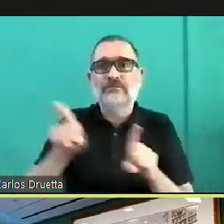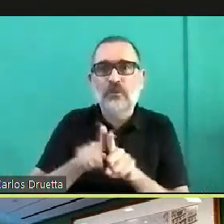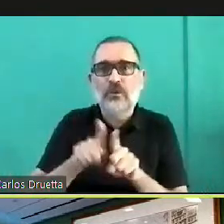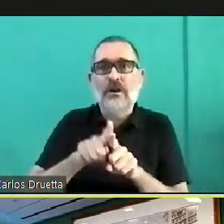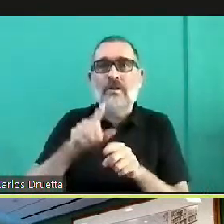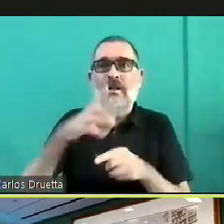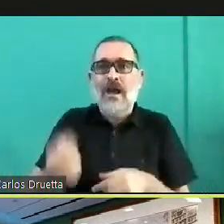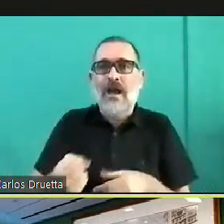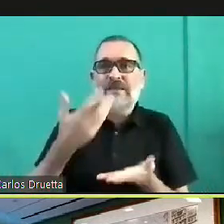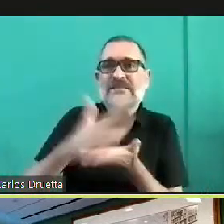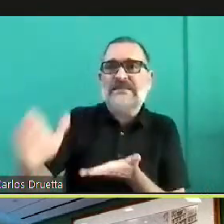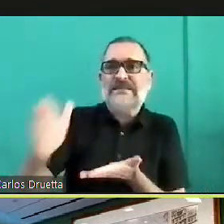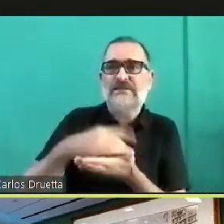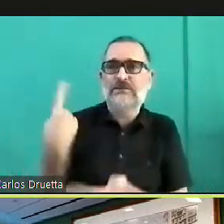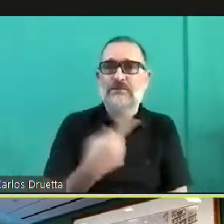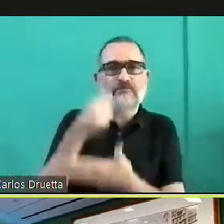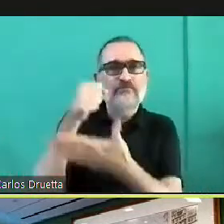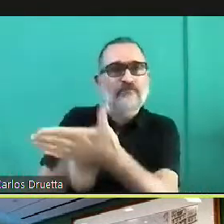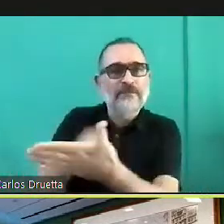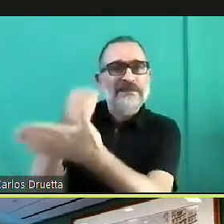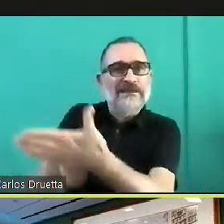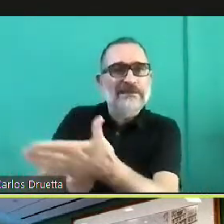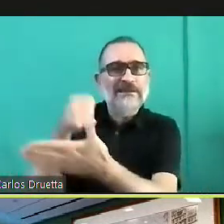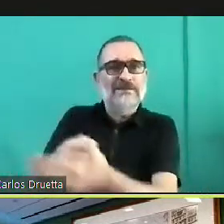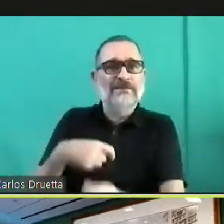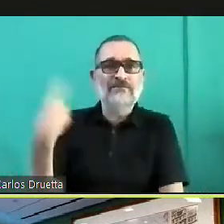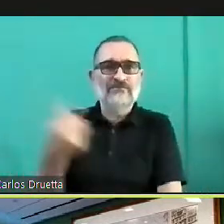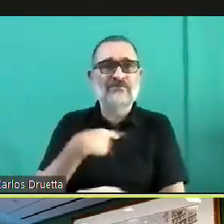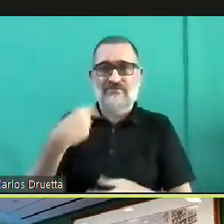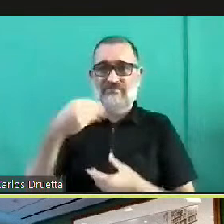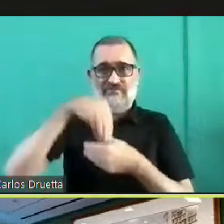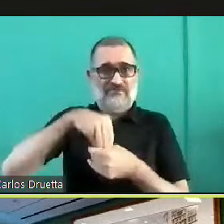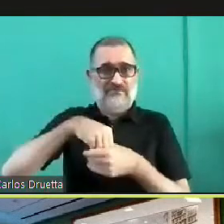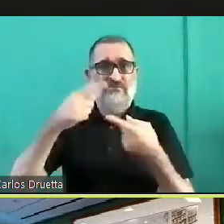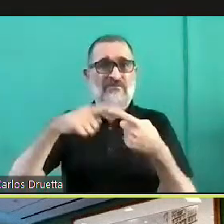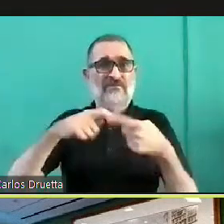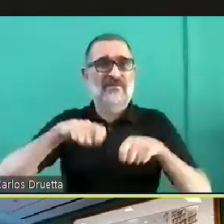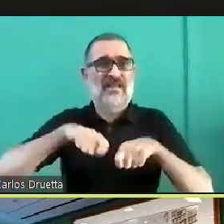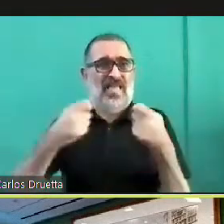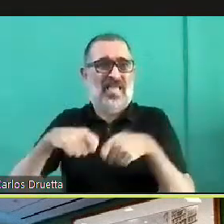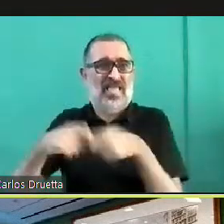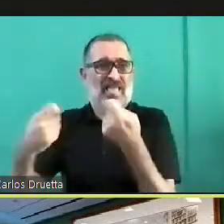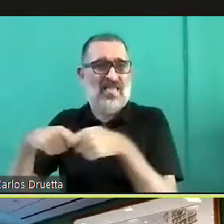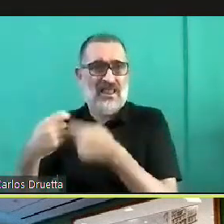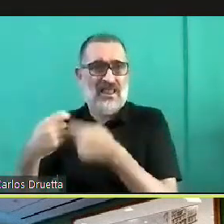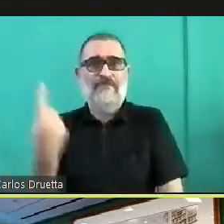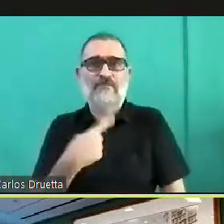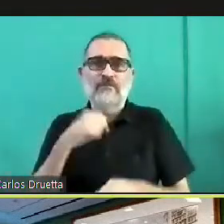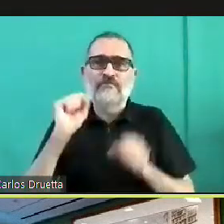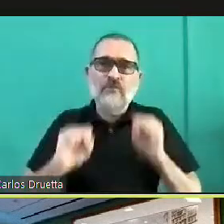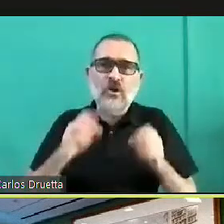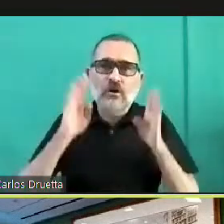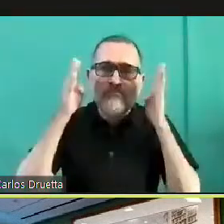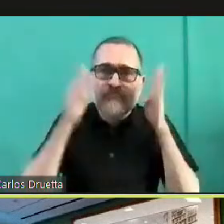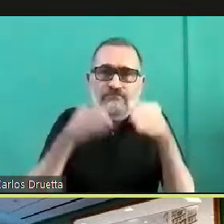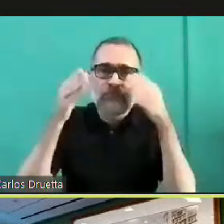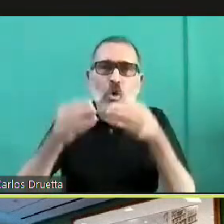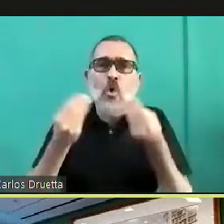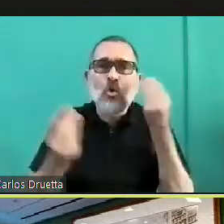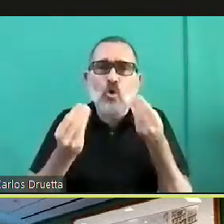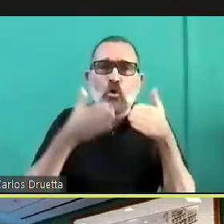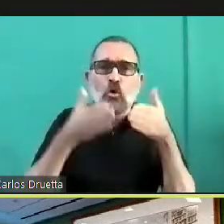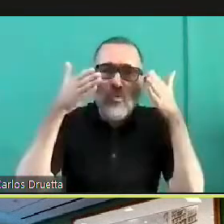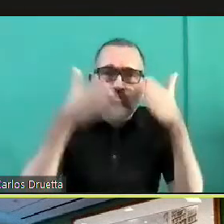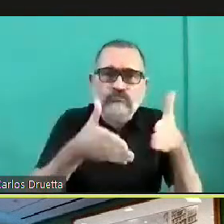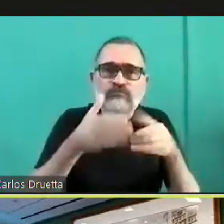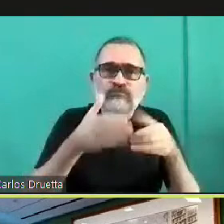South America is the first continent in the world to go 100% smoke-free. In the first days of our initiative on tobacco,